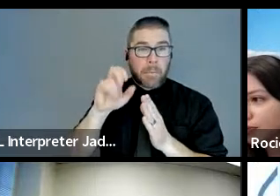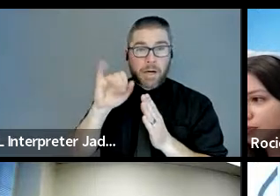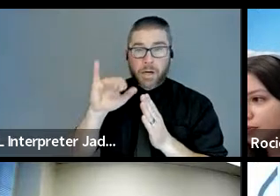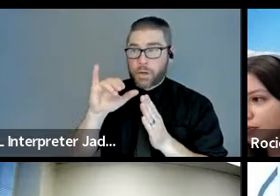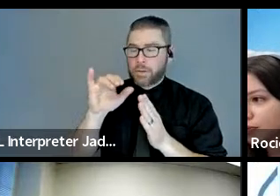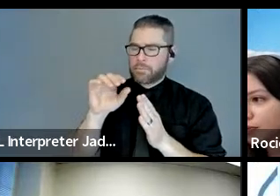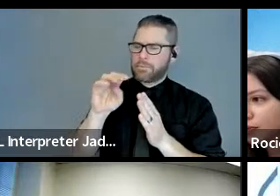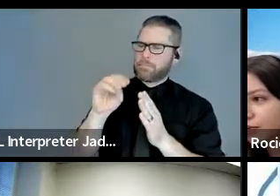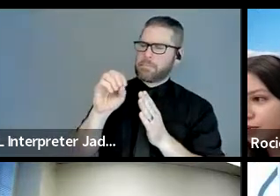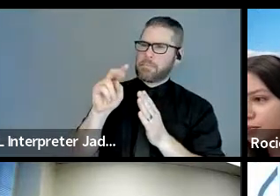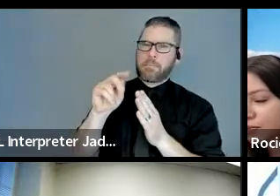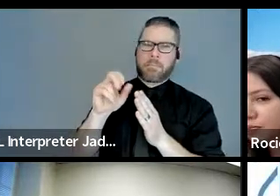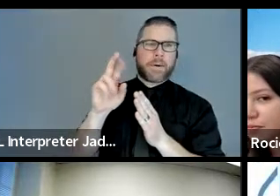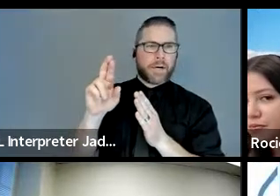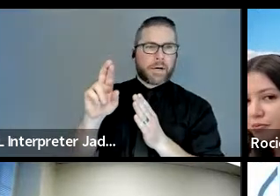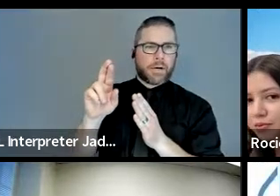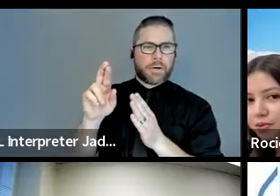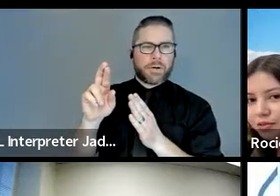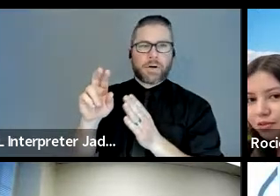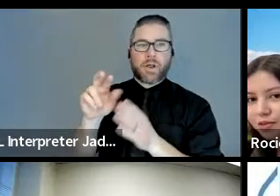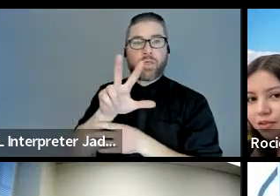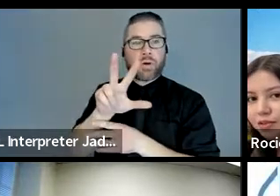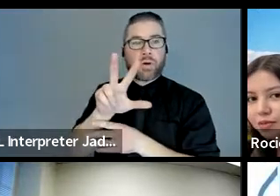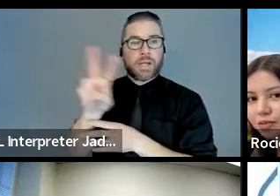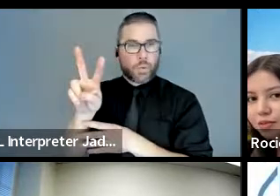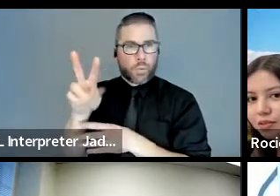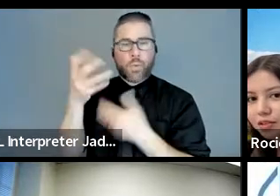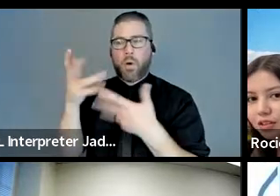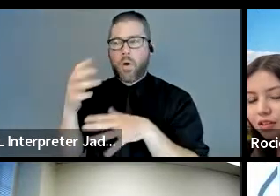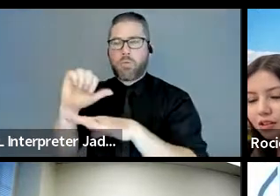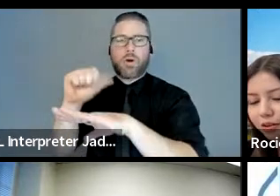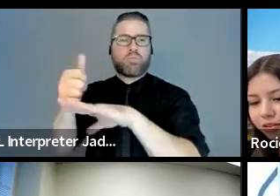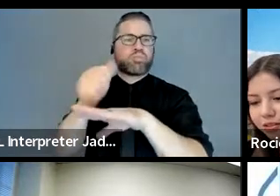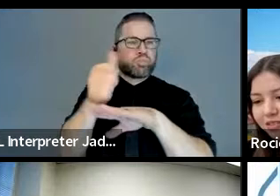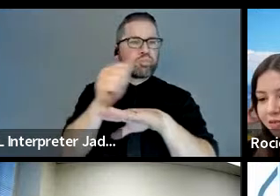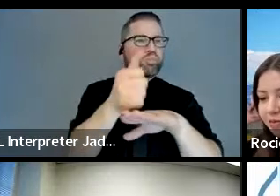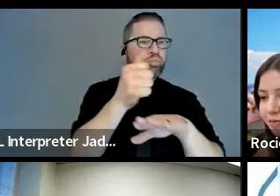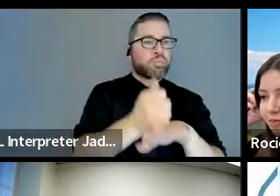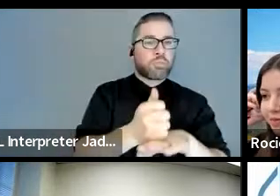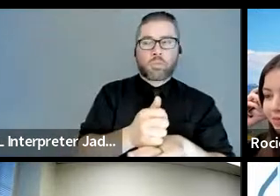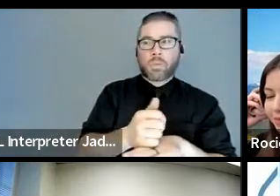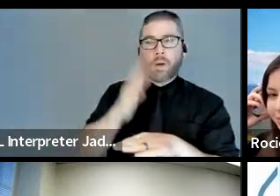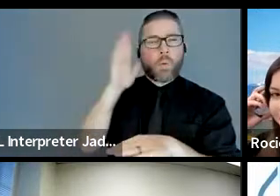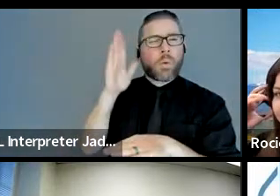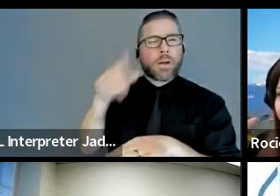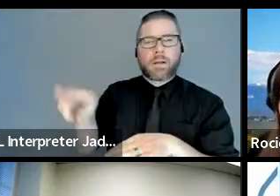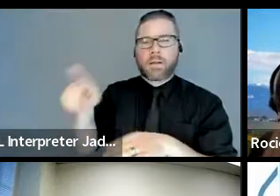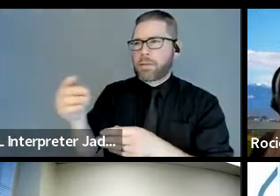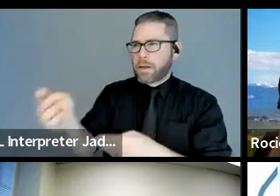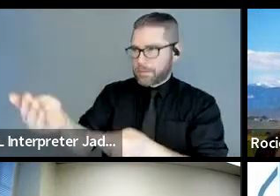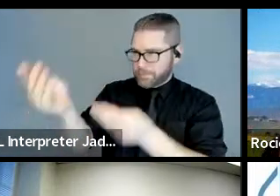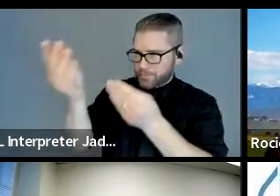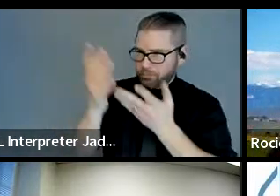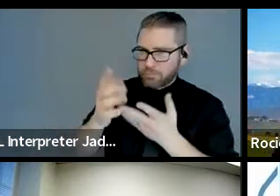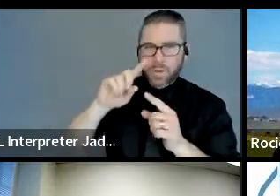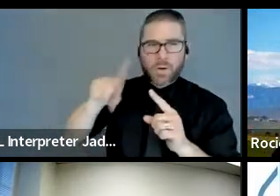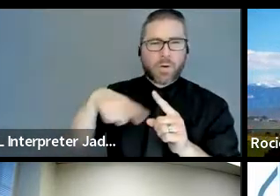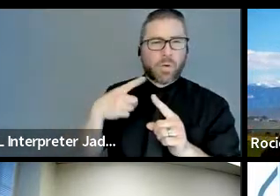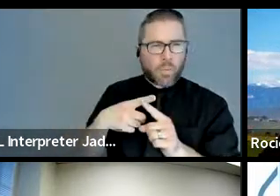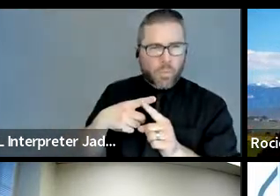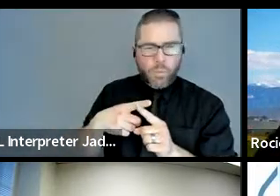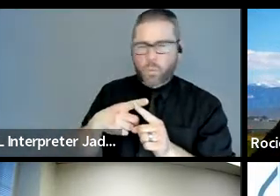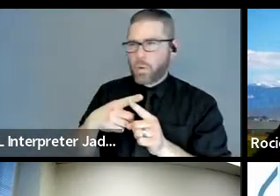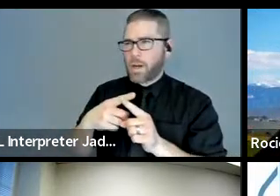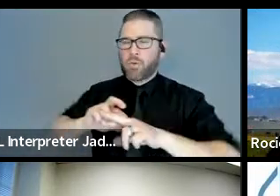get more updates regarding when they'll be online. I also see a question or mostly a comment from Gloria, and it's